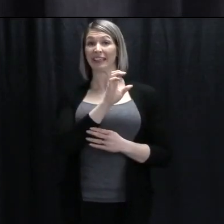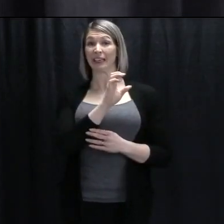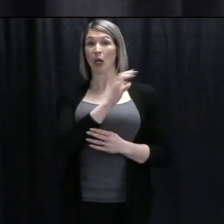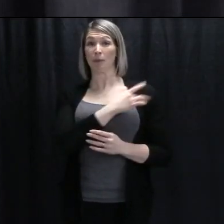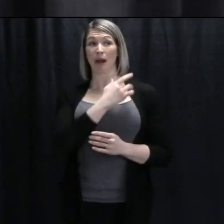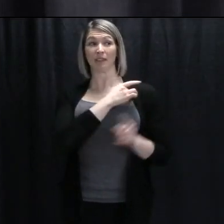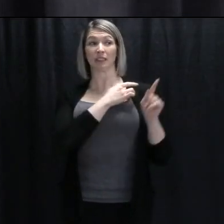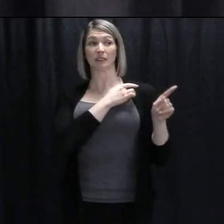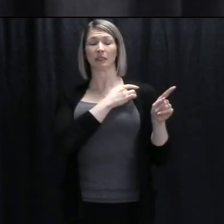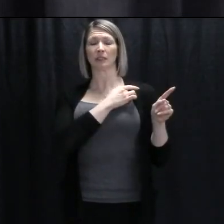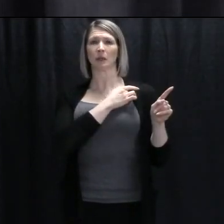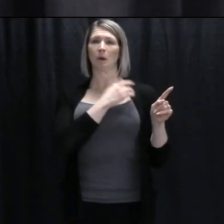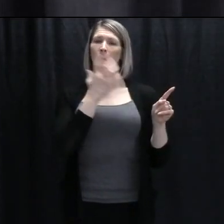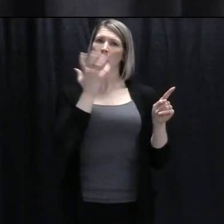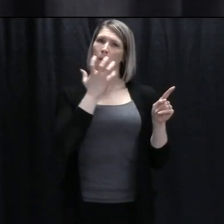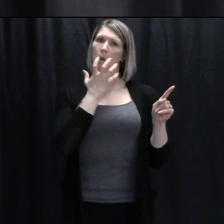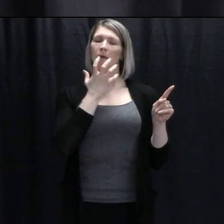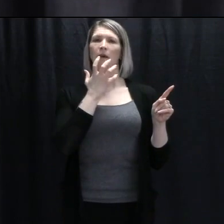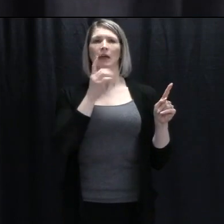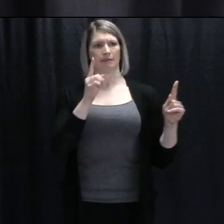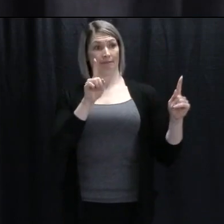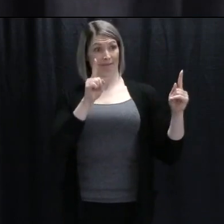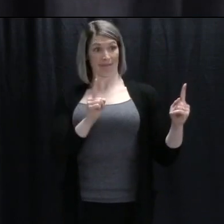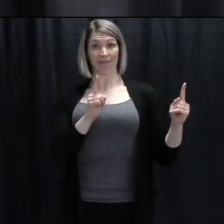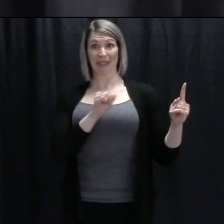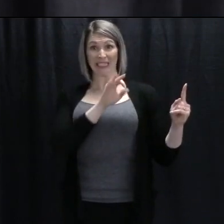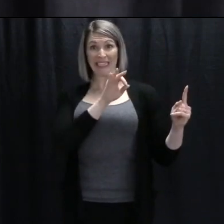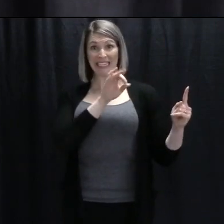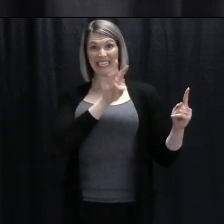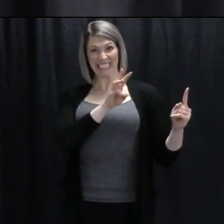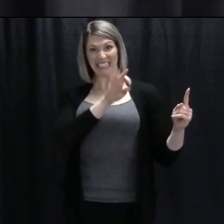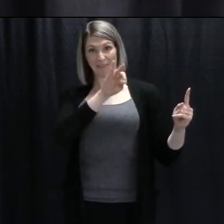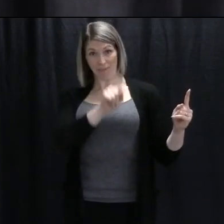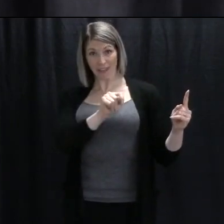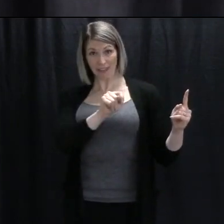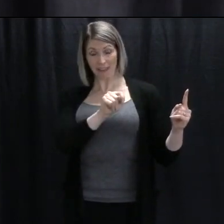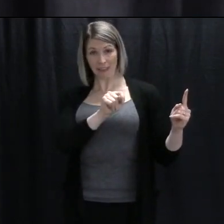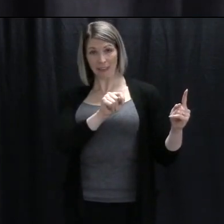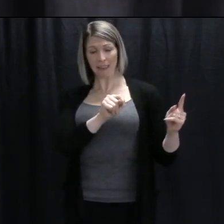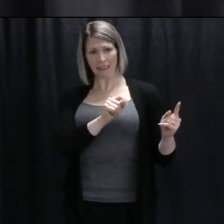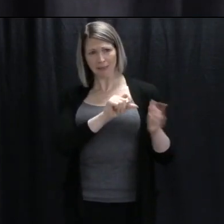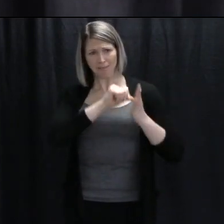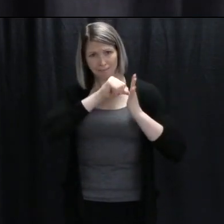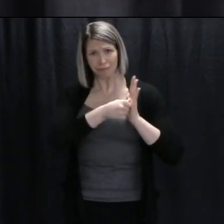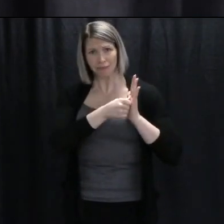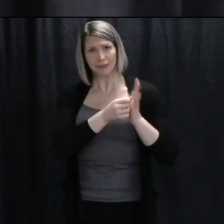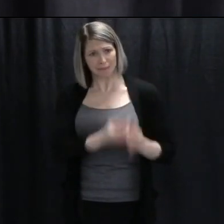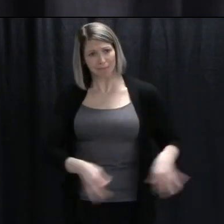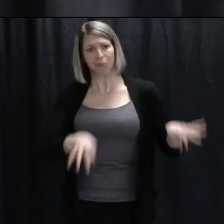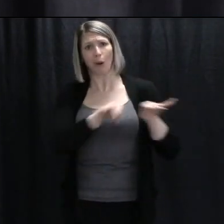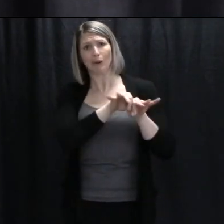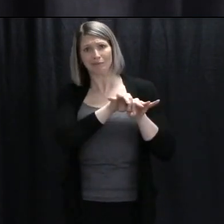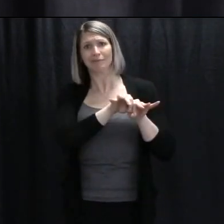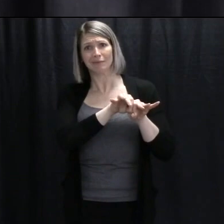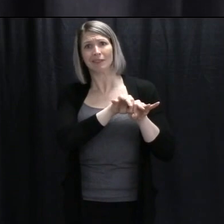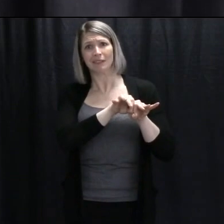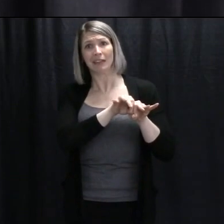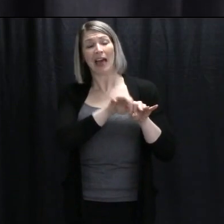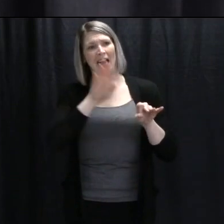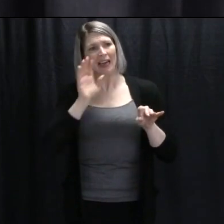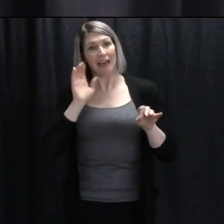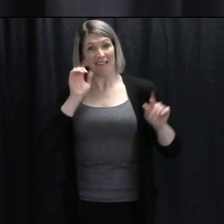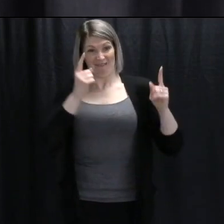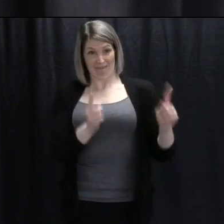that physical distancing and spending time apart is the key in our battle